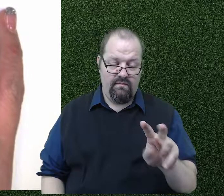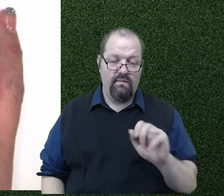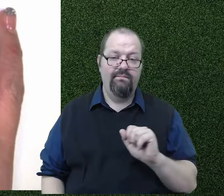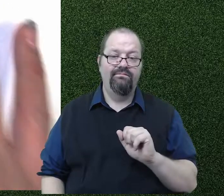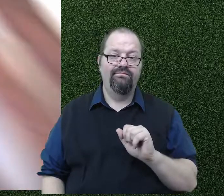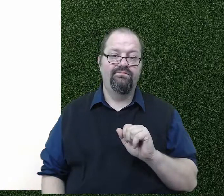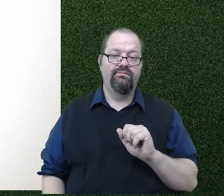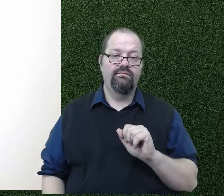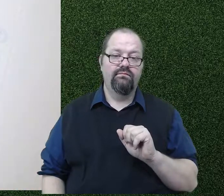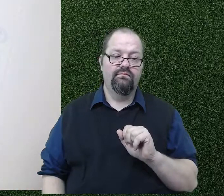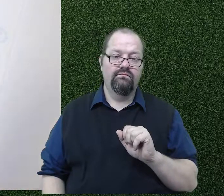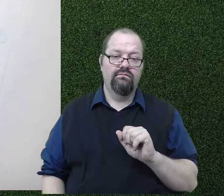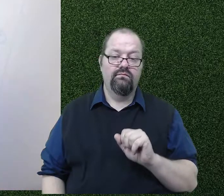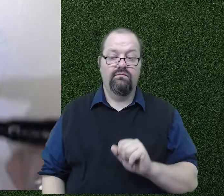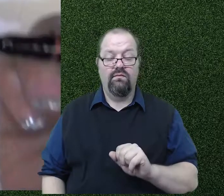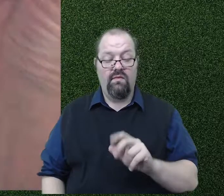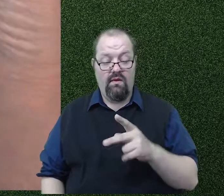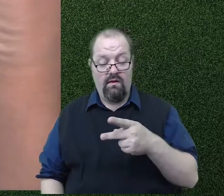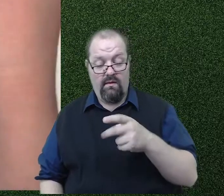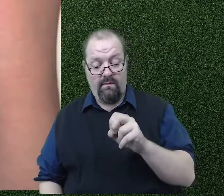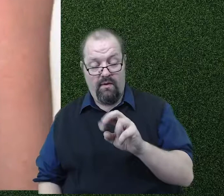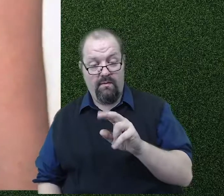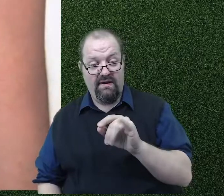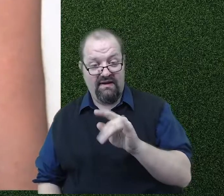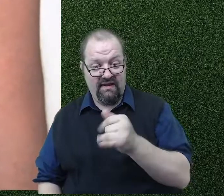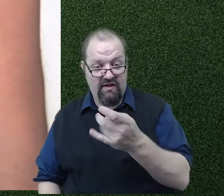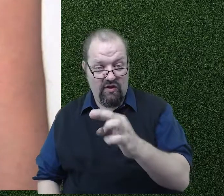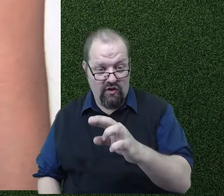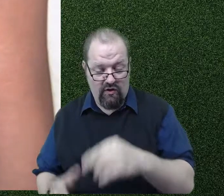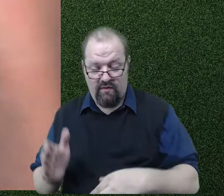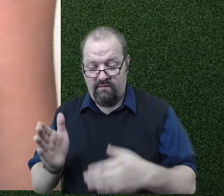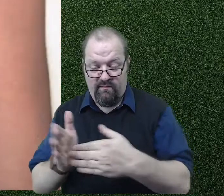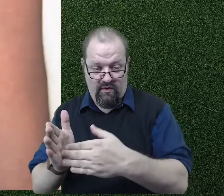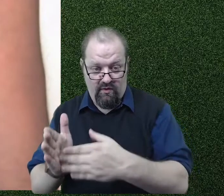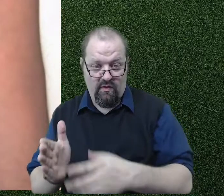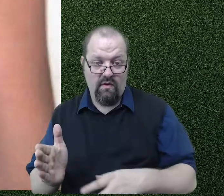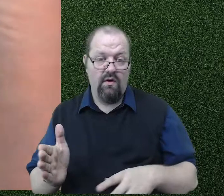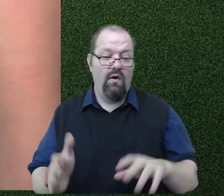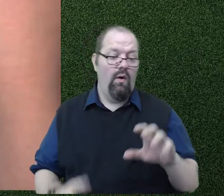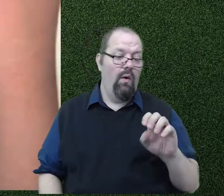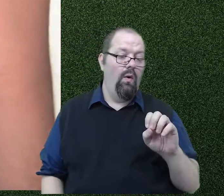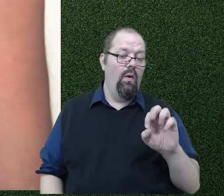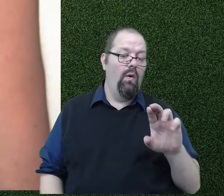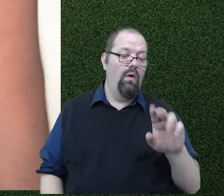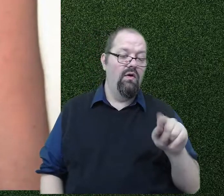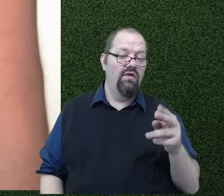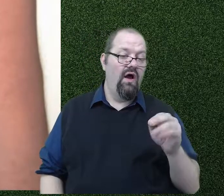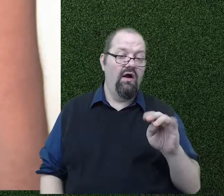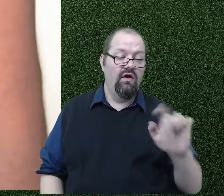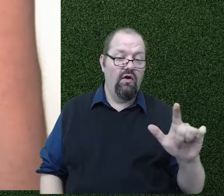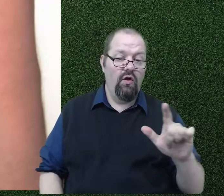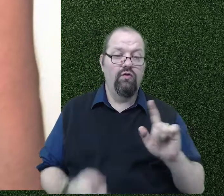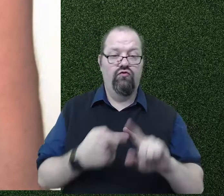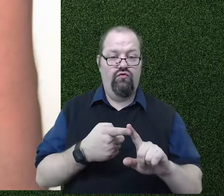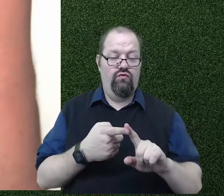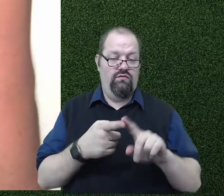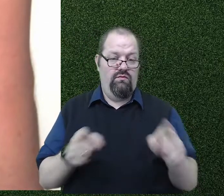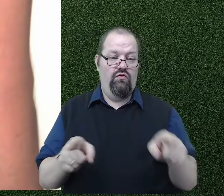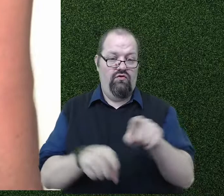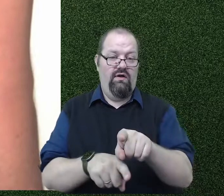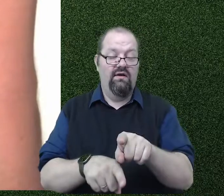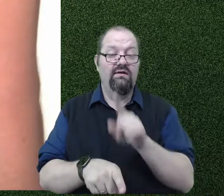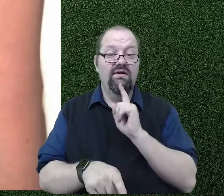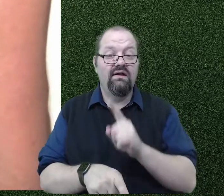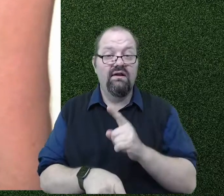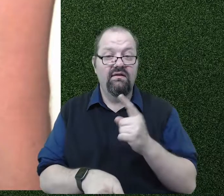line, the component that is orthogonal to the projection, those